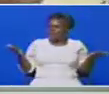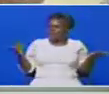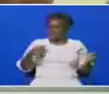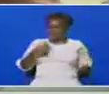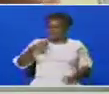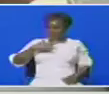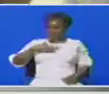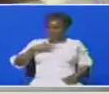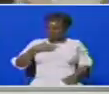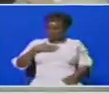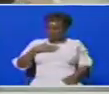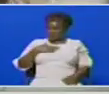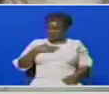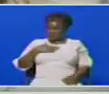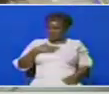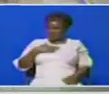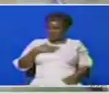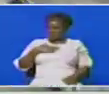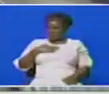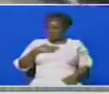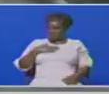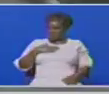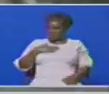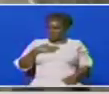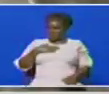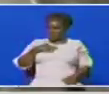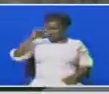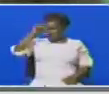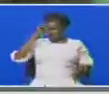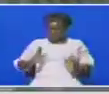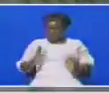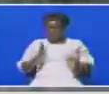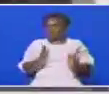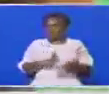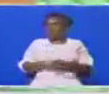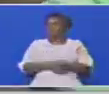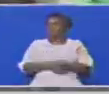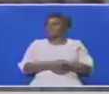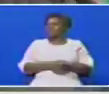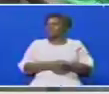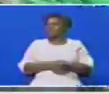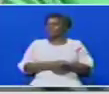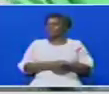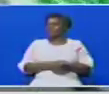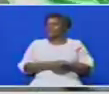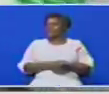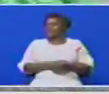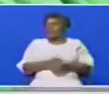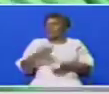and that's why we invited you here this morning. So much more, Governor, could. Yeah, as my